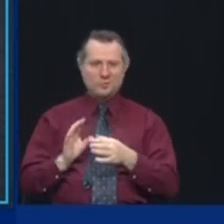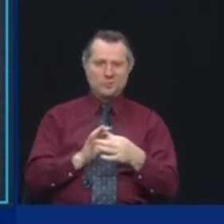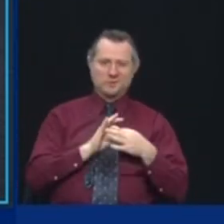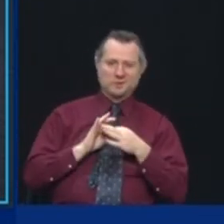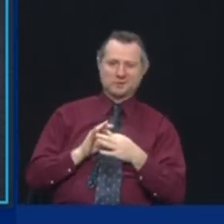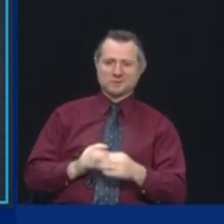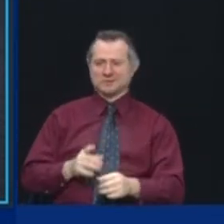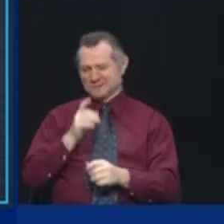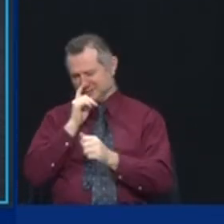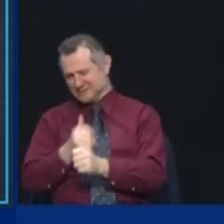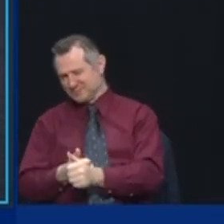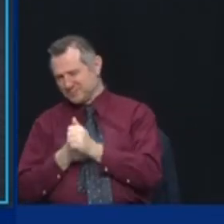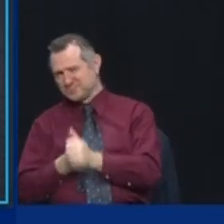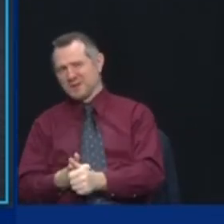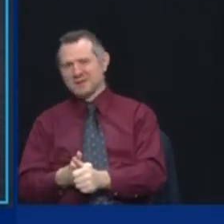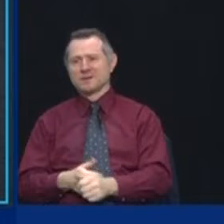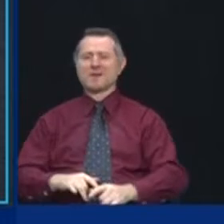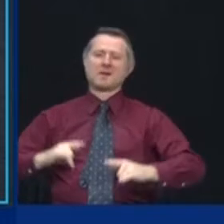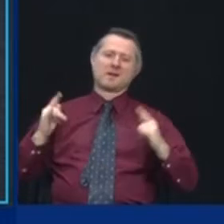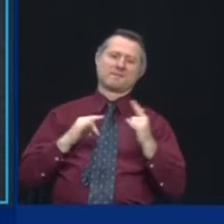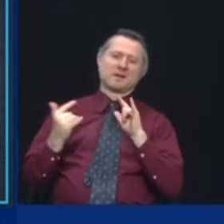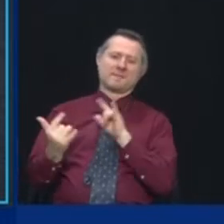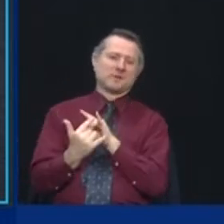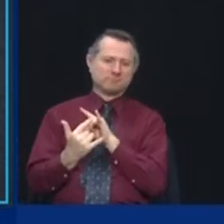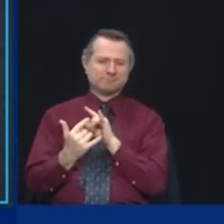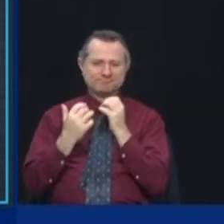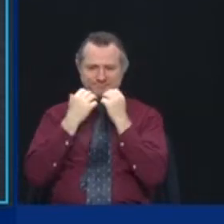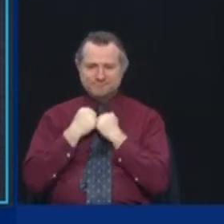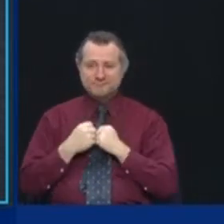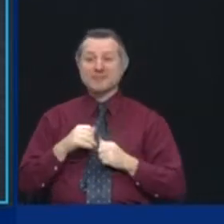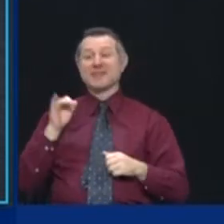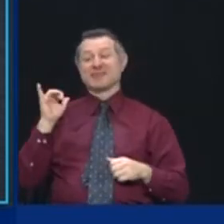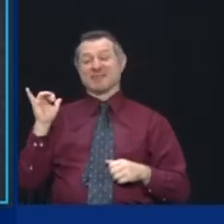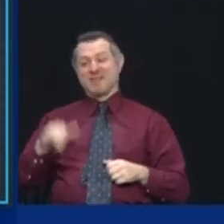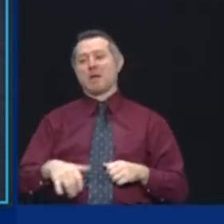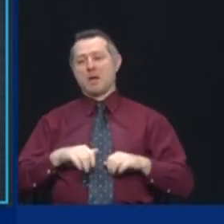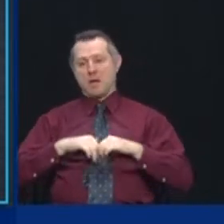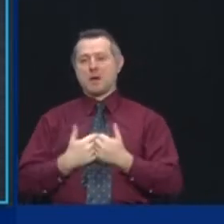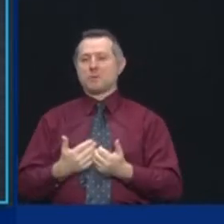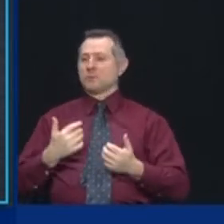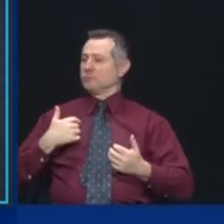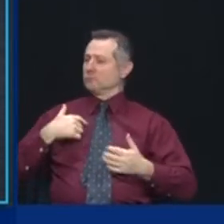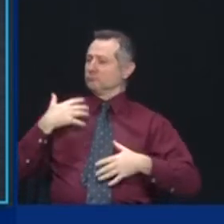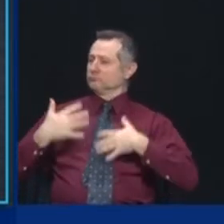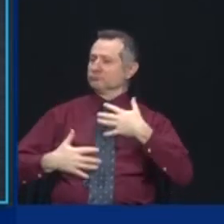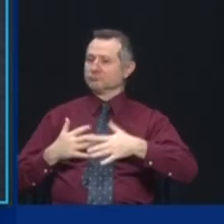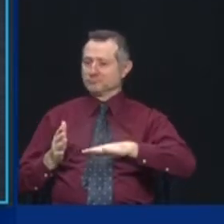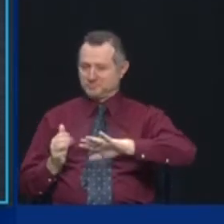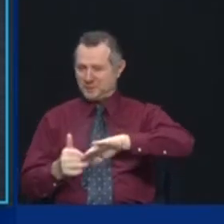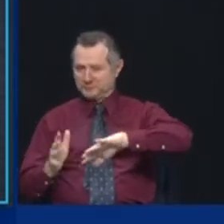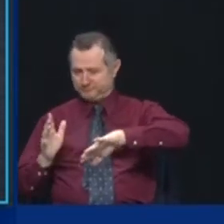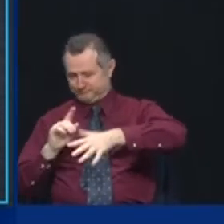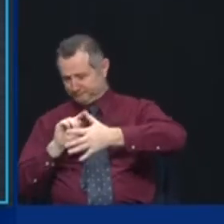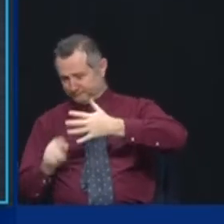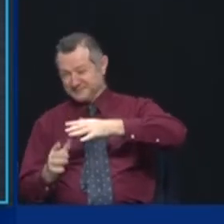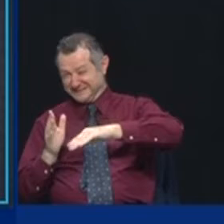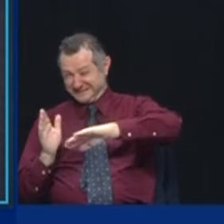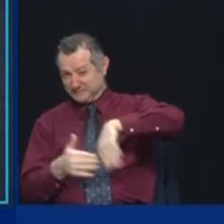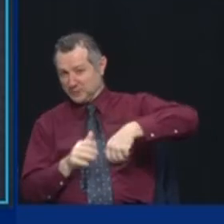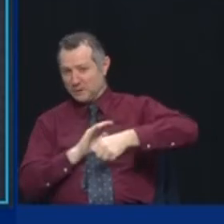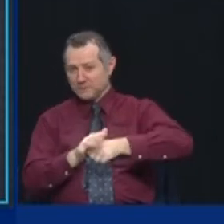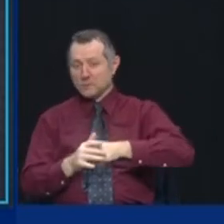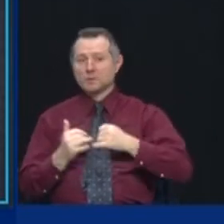and we're loving. That's how we got past COVID, and that's how we're going to continue to recover and reimagine